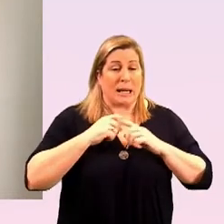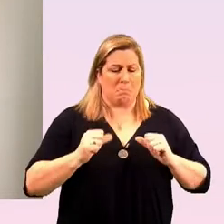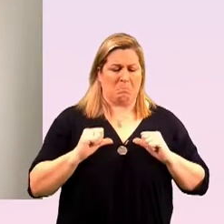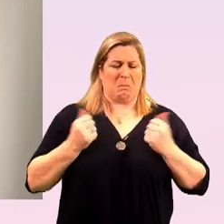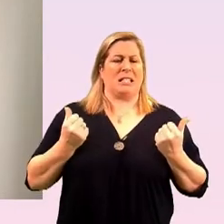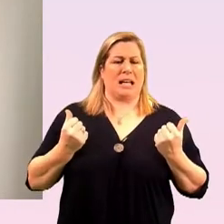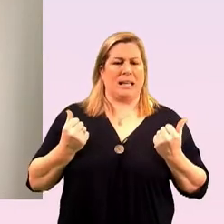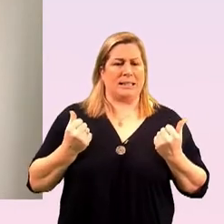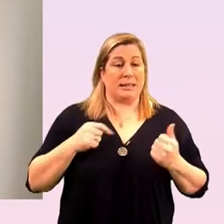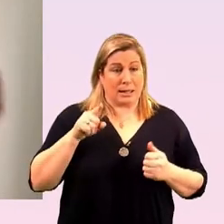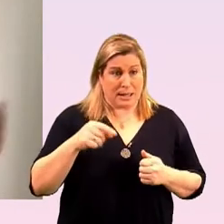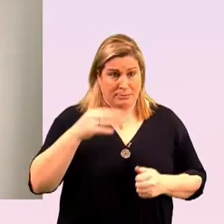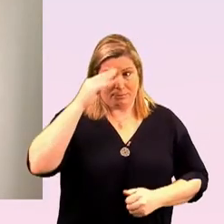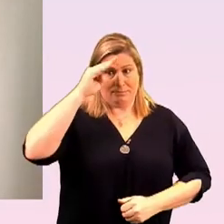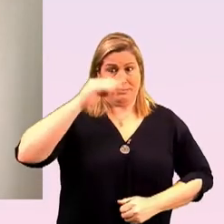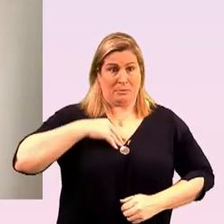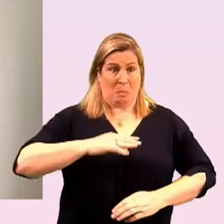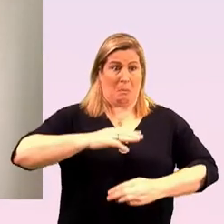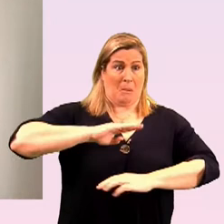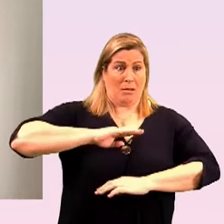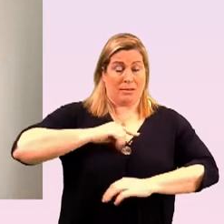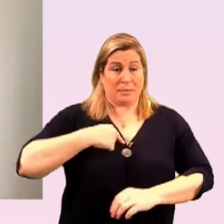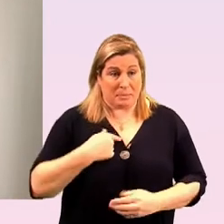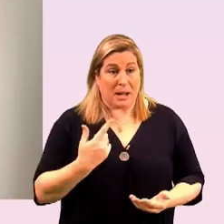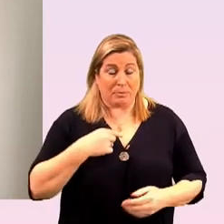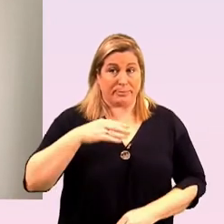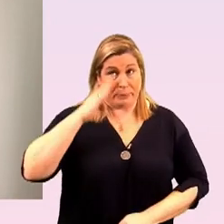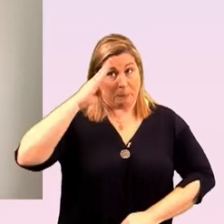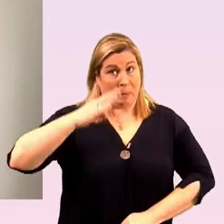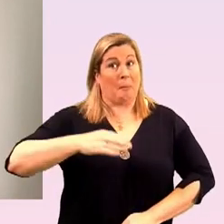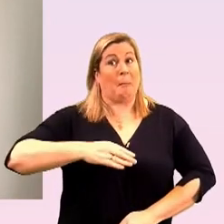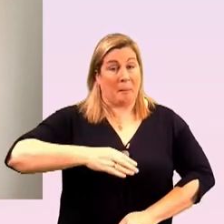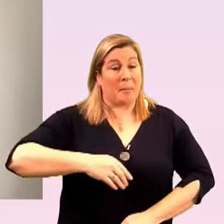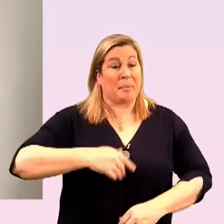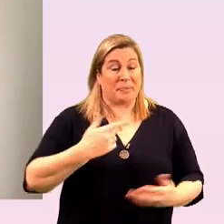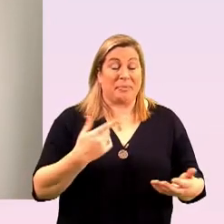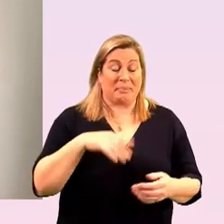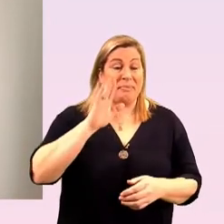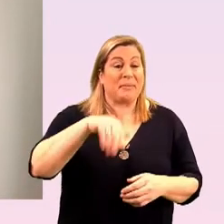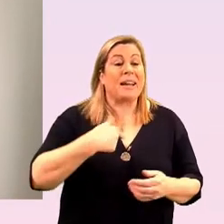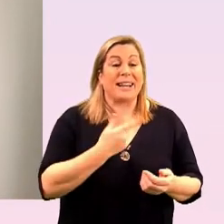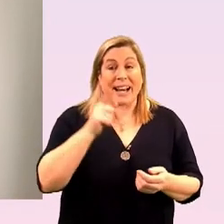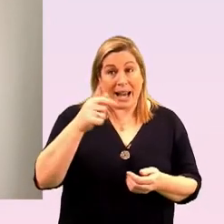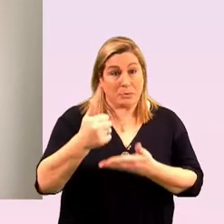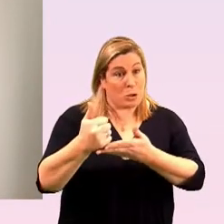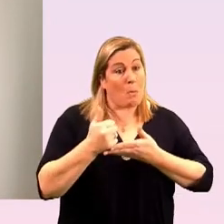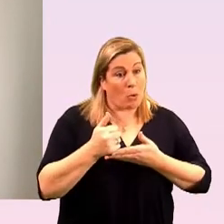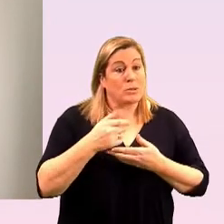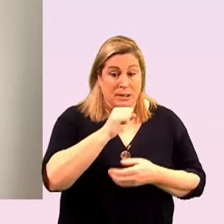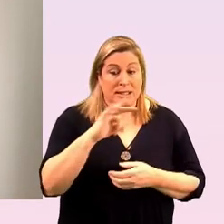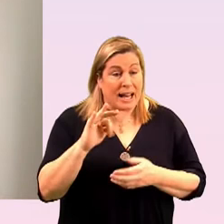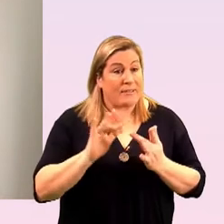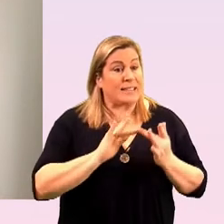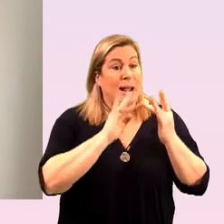just saluting him, pardon the pun, for, first of all, coming out and supporting the staff network and bringing the